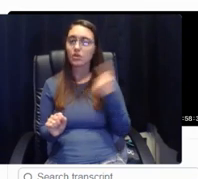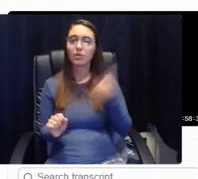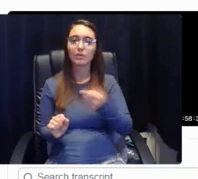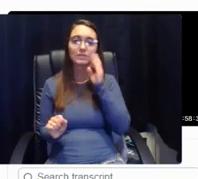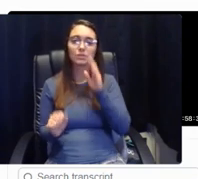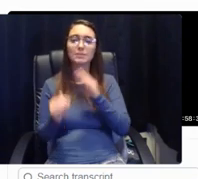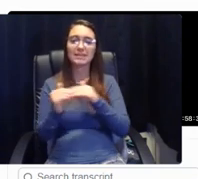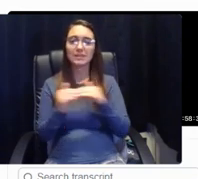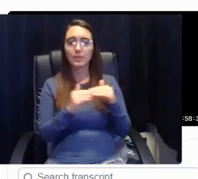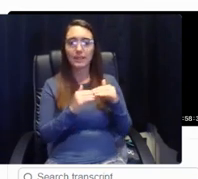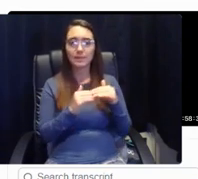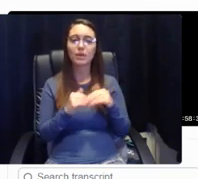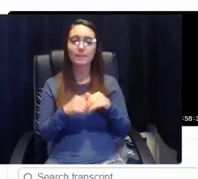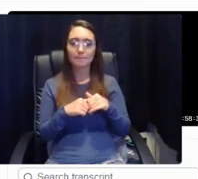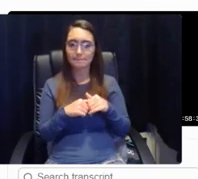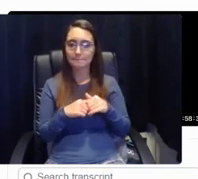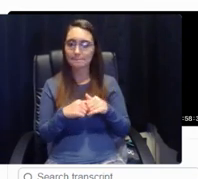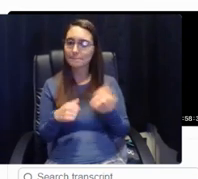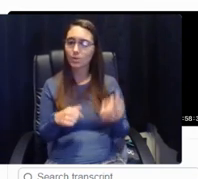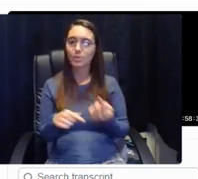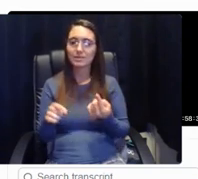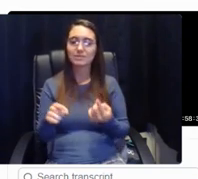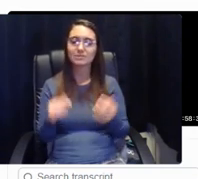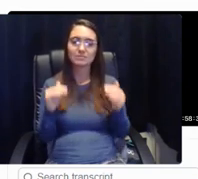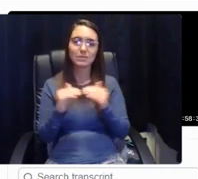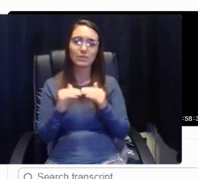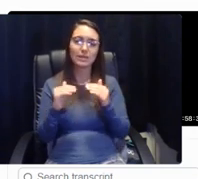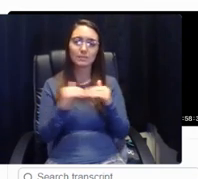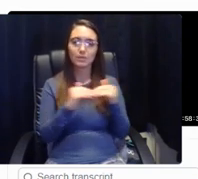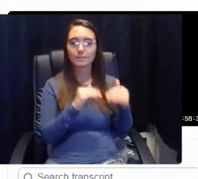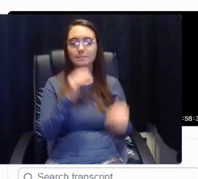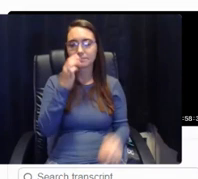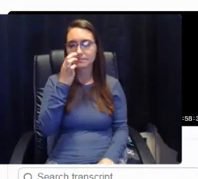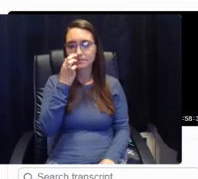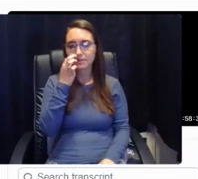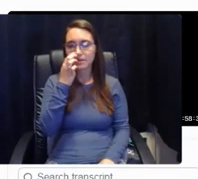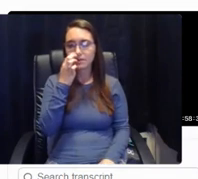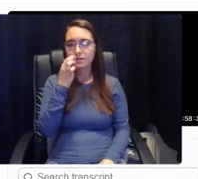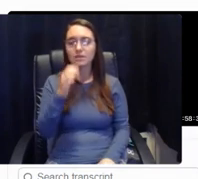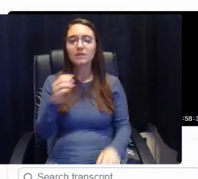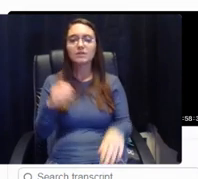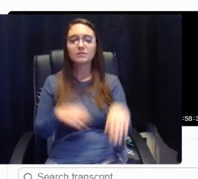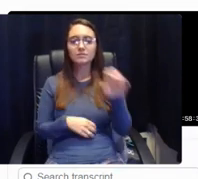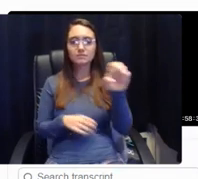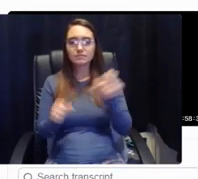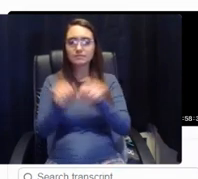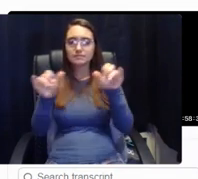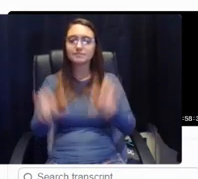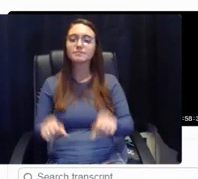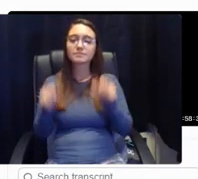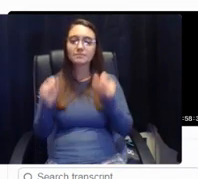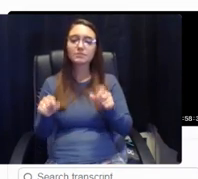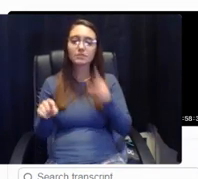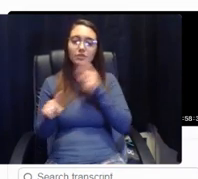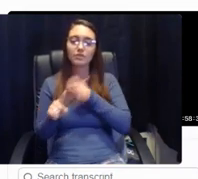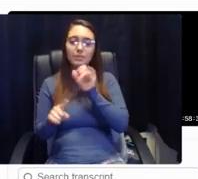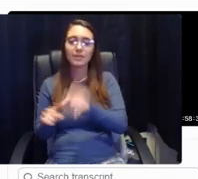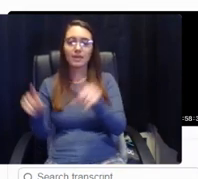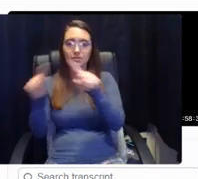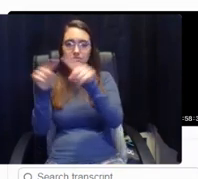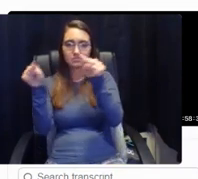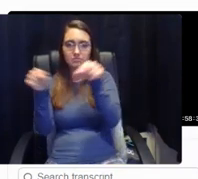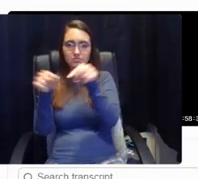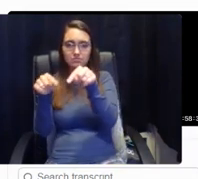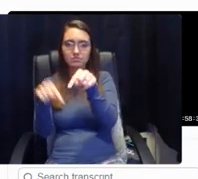equilibrium right here. Those are always in equilibrium. And the system potential from this system we